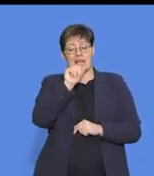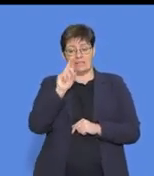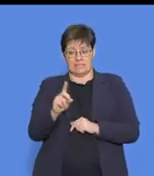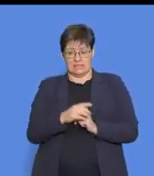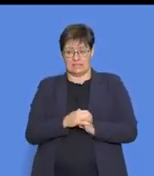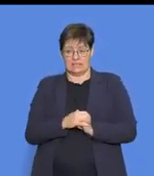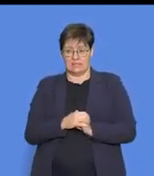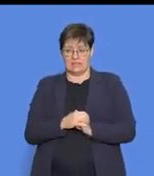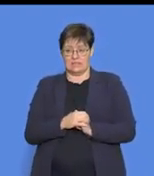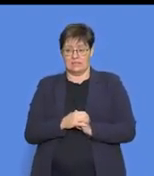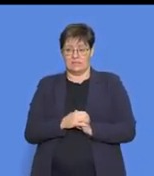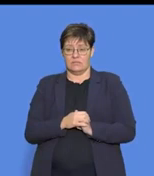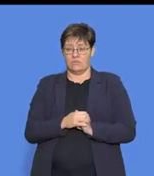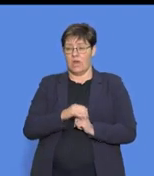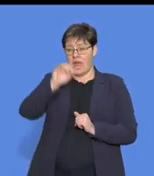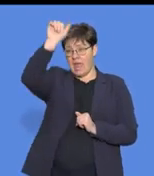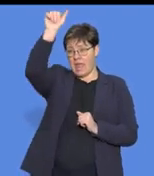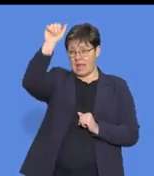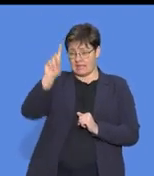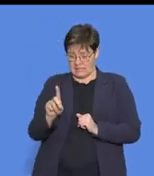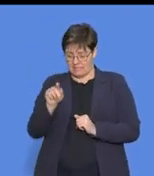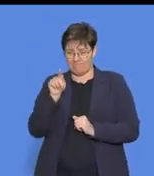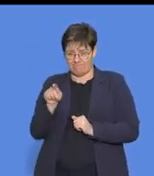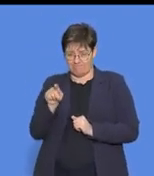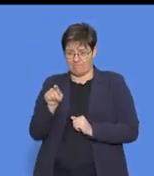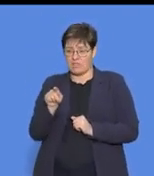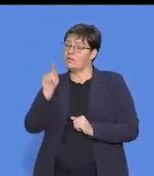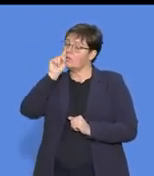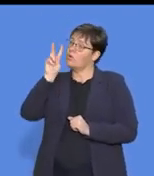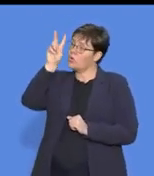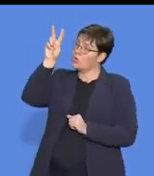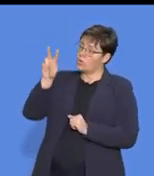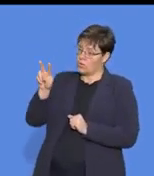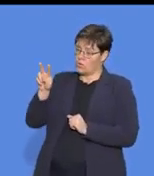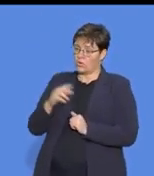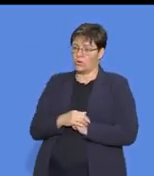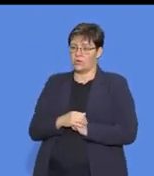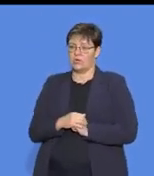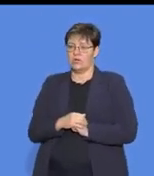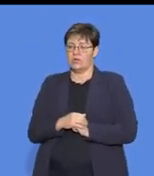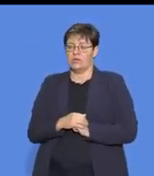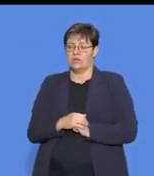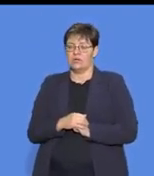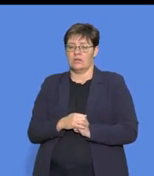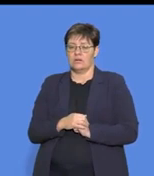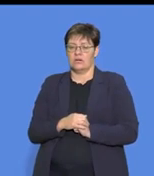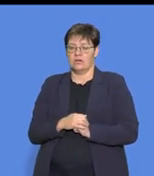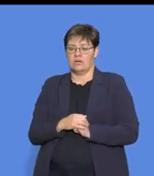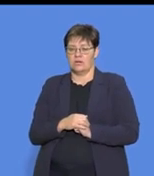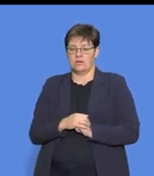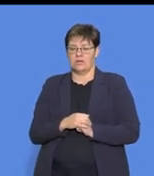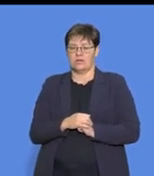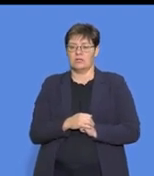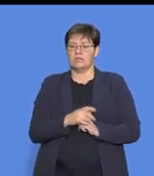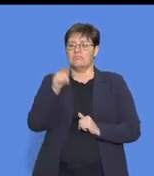AD. We've got to go look at both triangles and see what information we have. So if you go to the triangles and you look at the triangle, this triangle little at the bottom